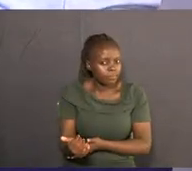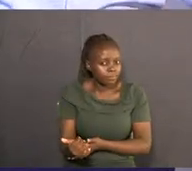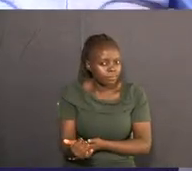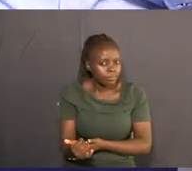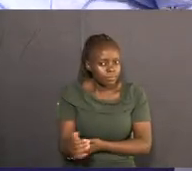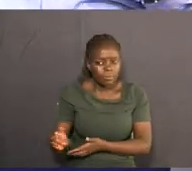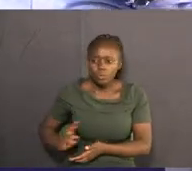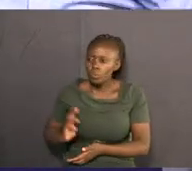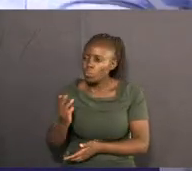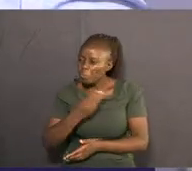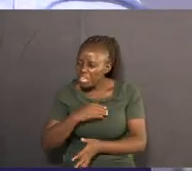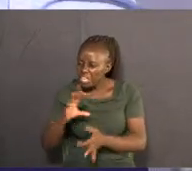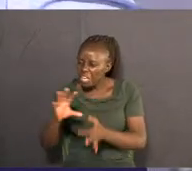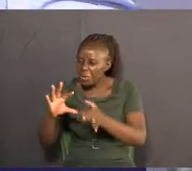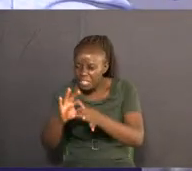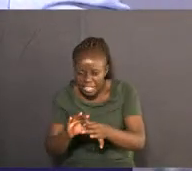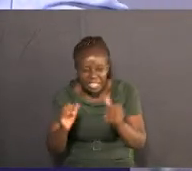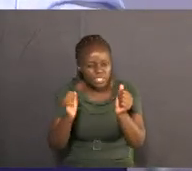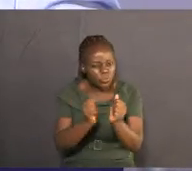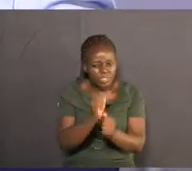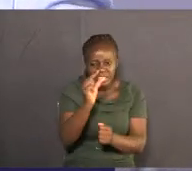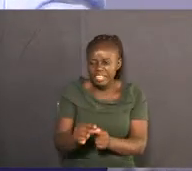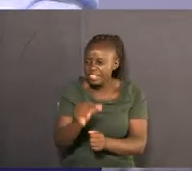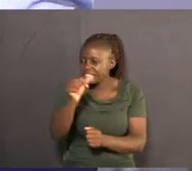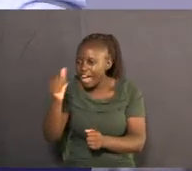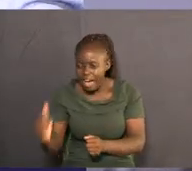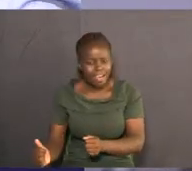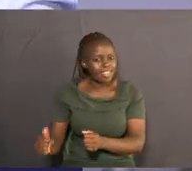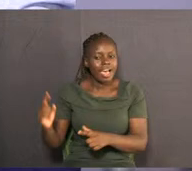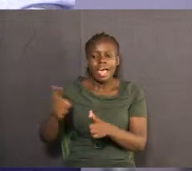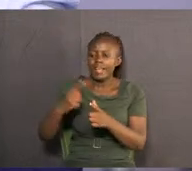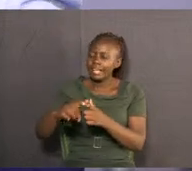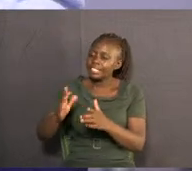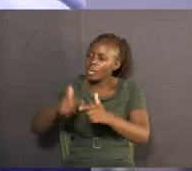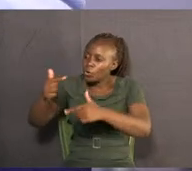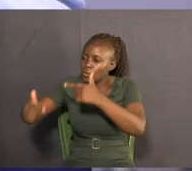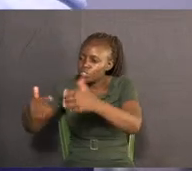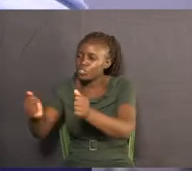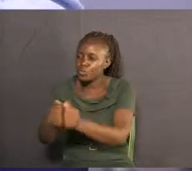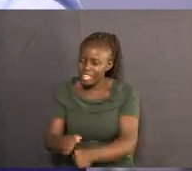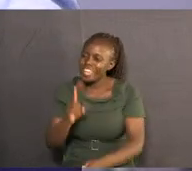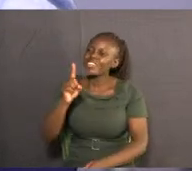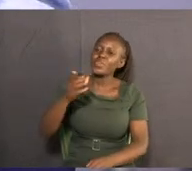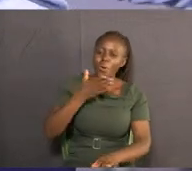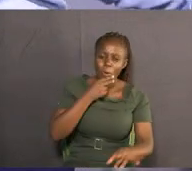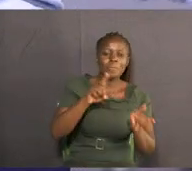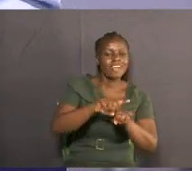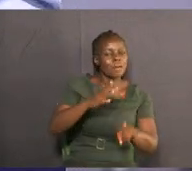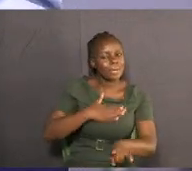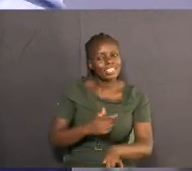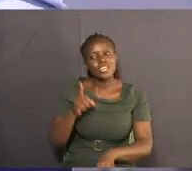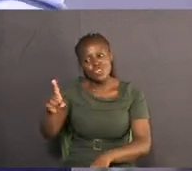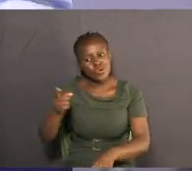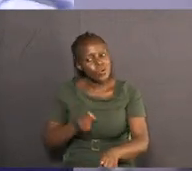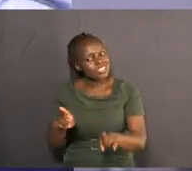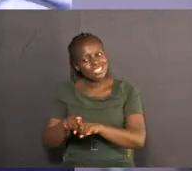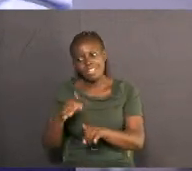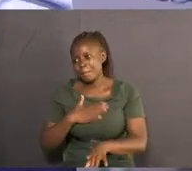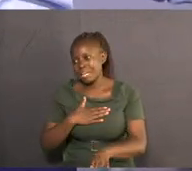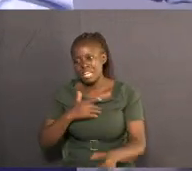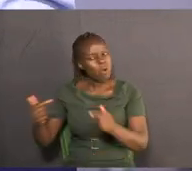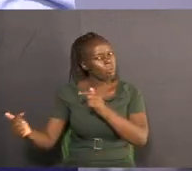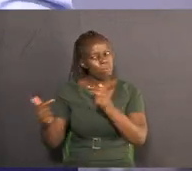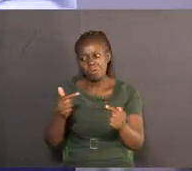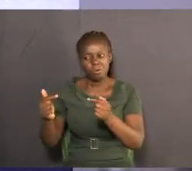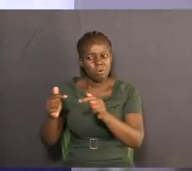then collaborate with one another and move together as one and just say, you are my brother and you are my sister. There's no need for us to be